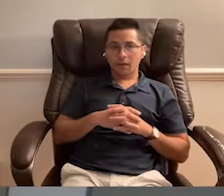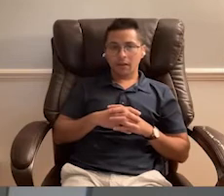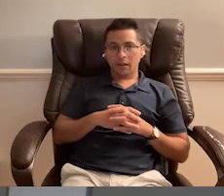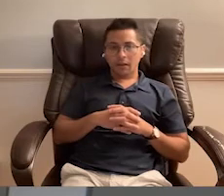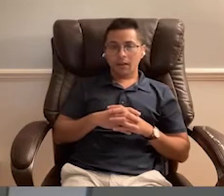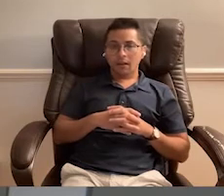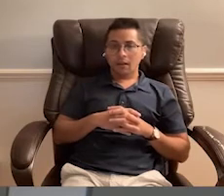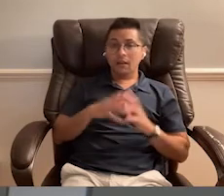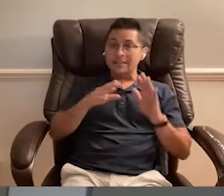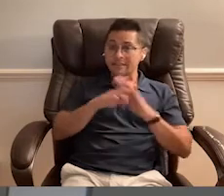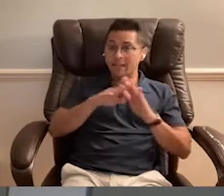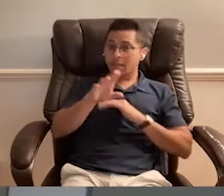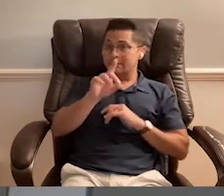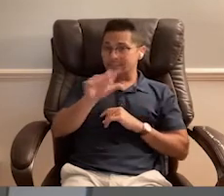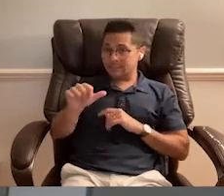slides. So,